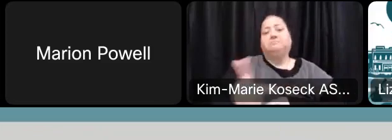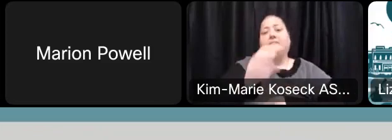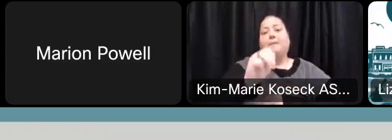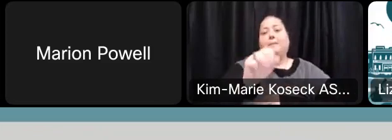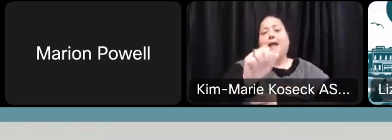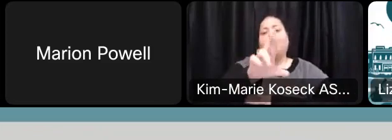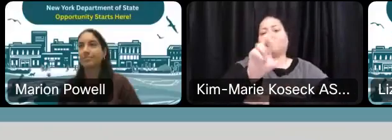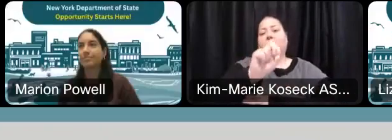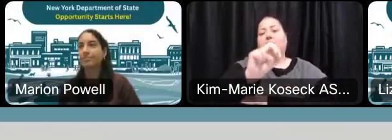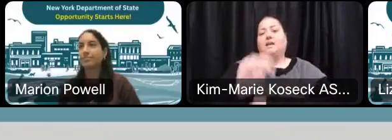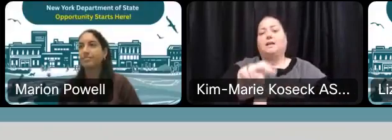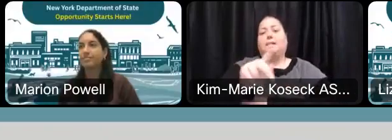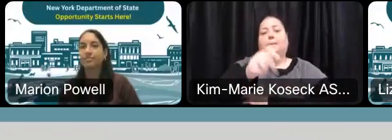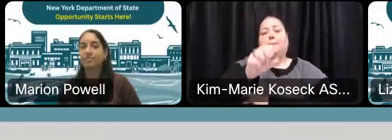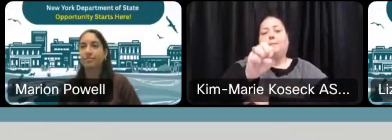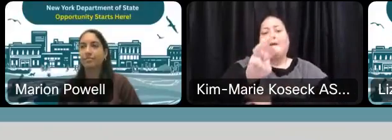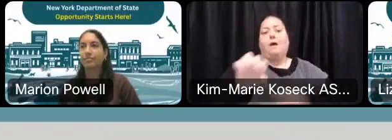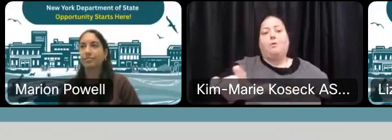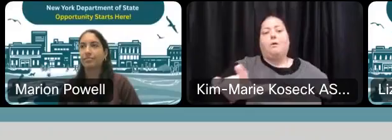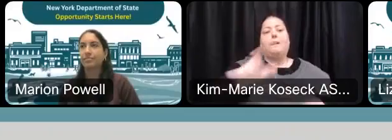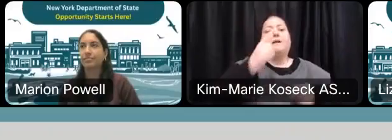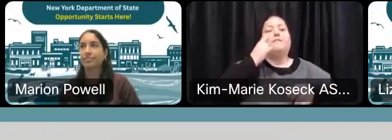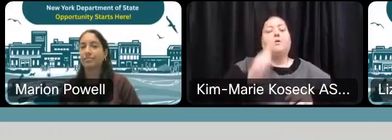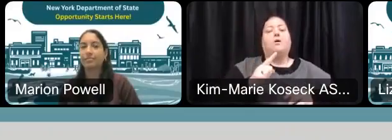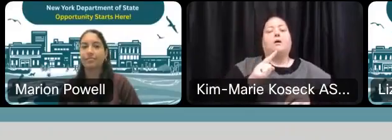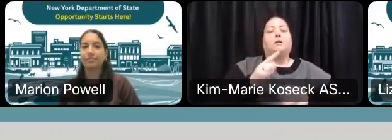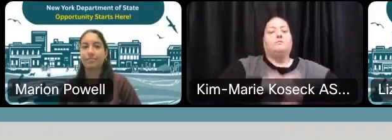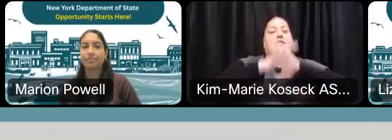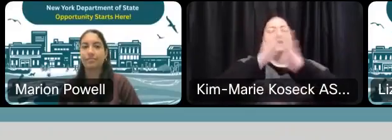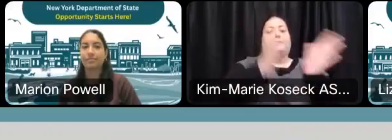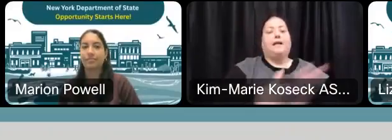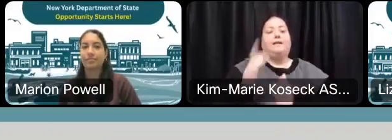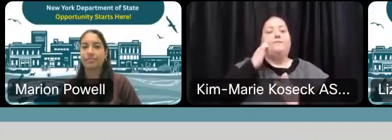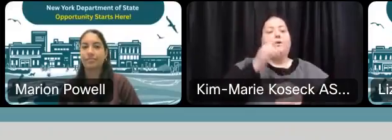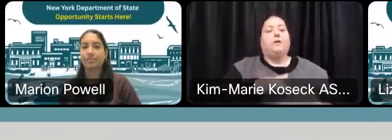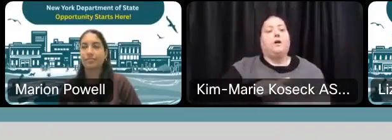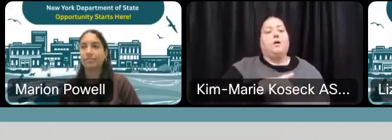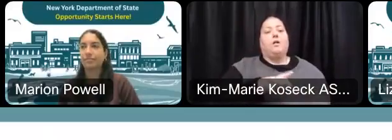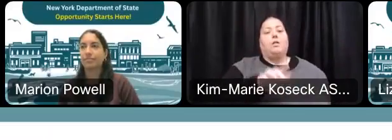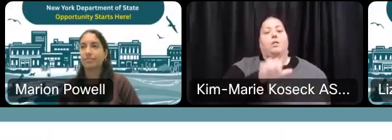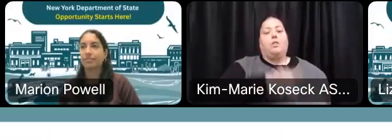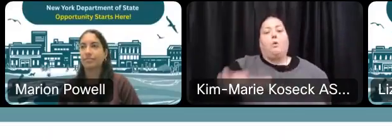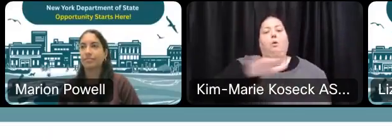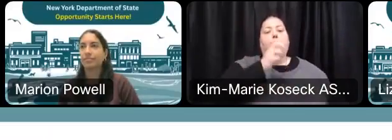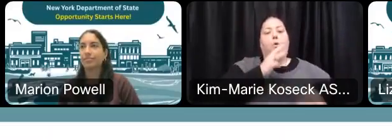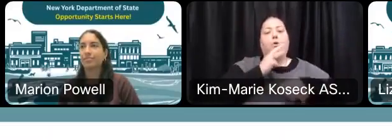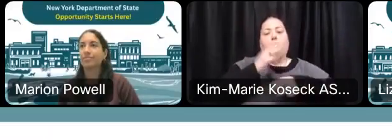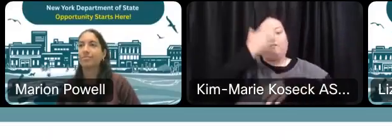Marion Powell, who will be giving us an overview of resilient planning within the local waterfront revitalization